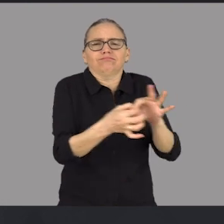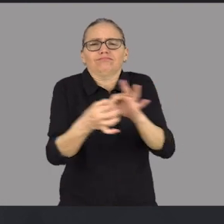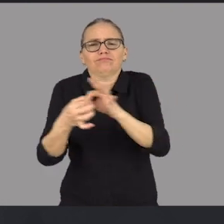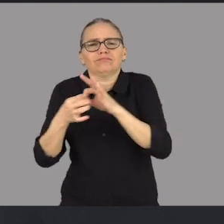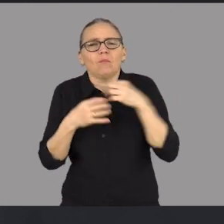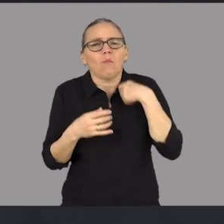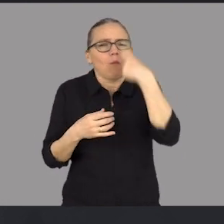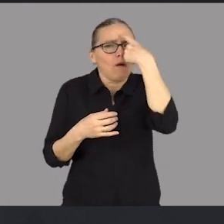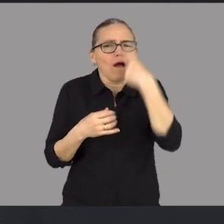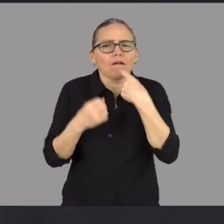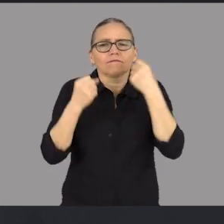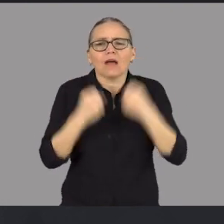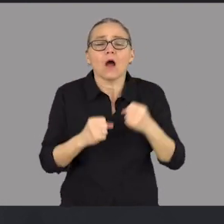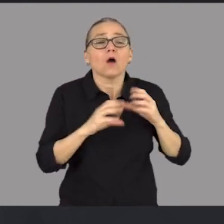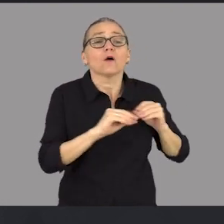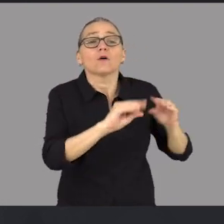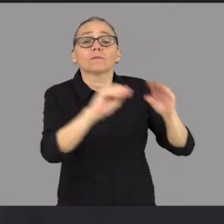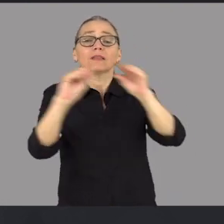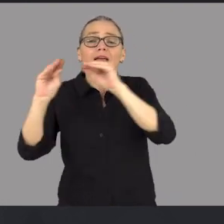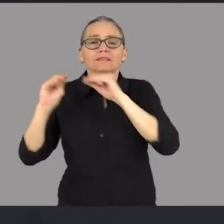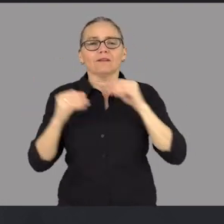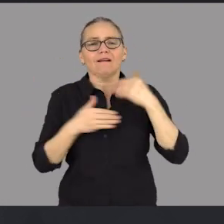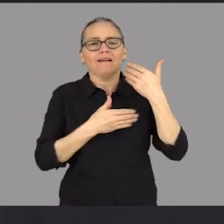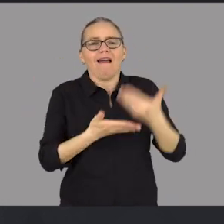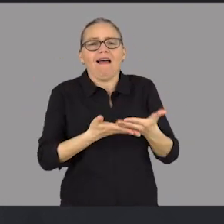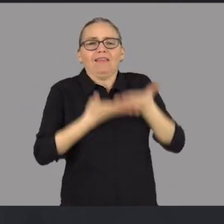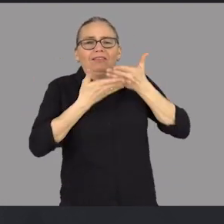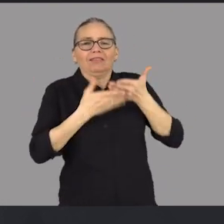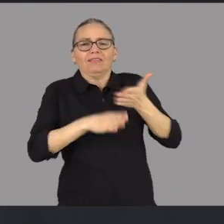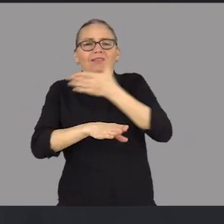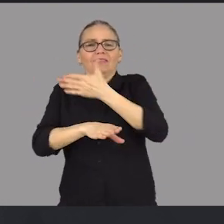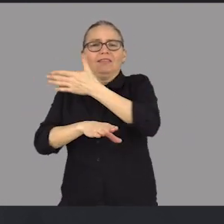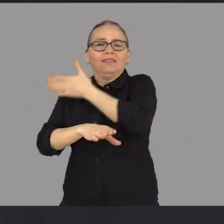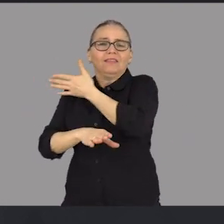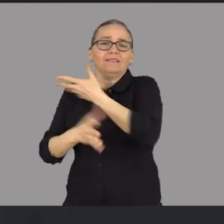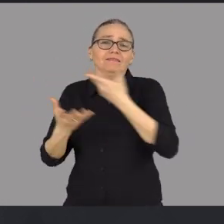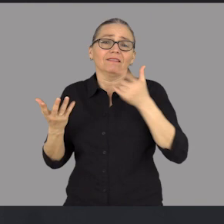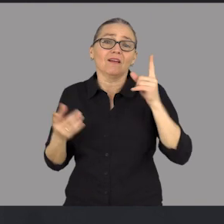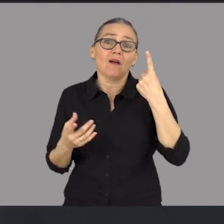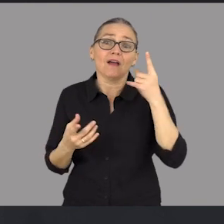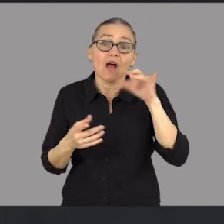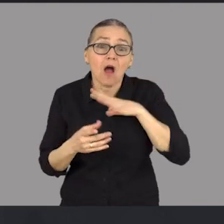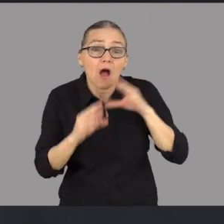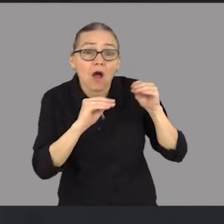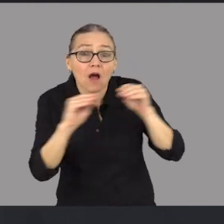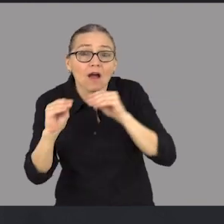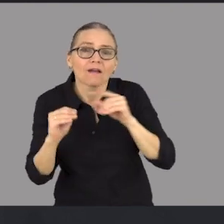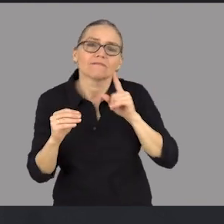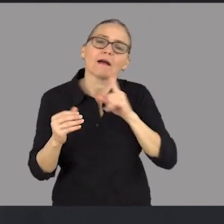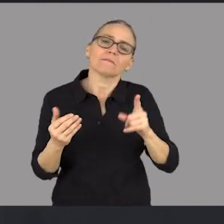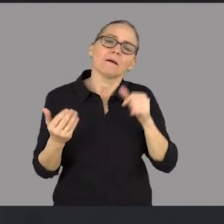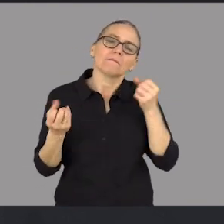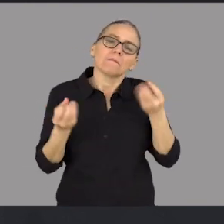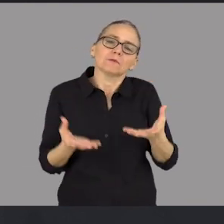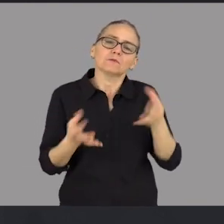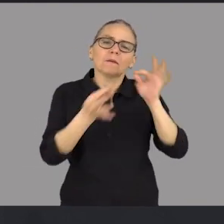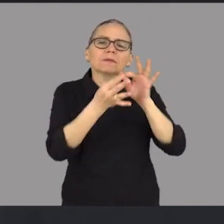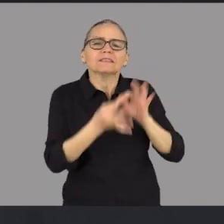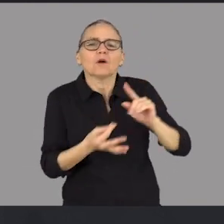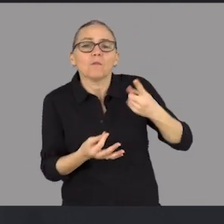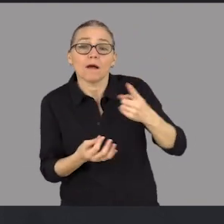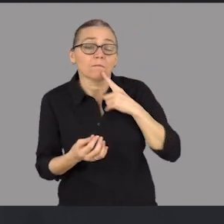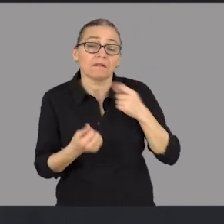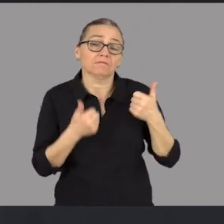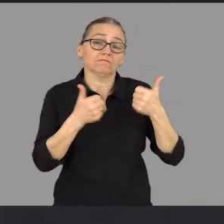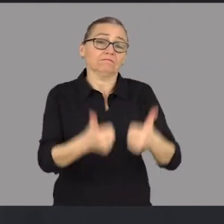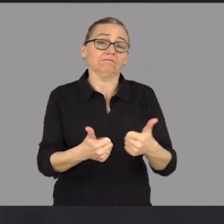reputation, and that it seems like once you have that going for you, it almost like you don't have to advertise for it. It